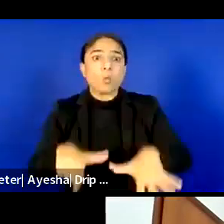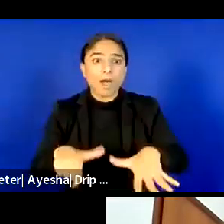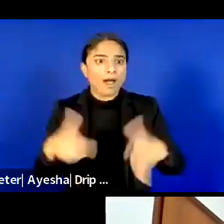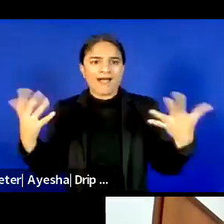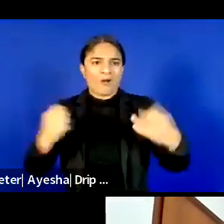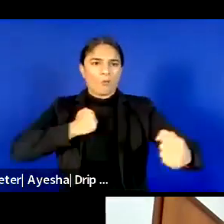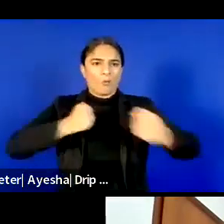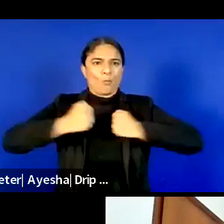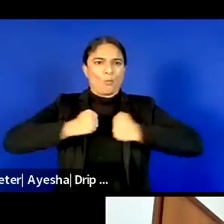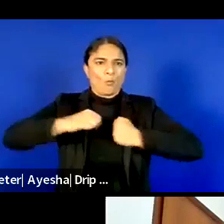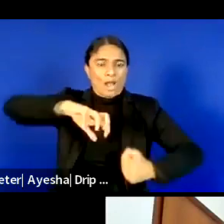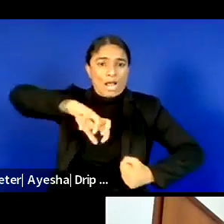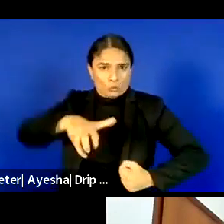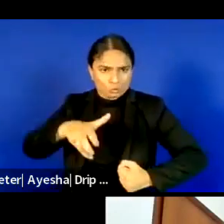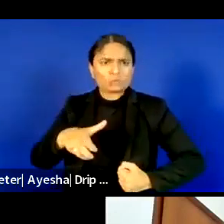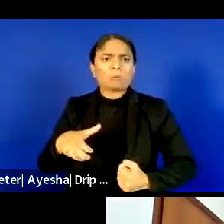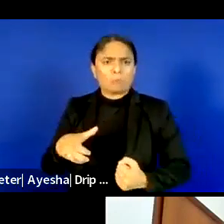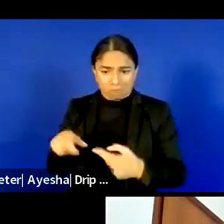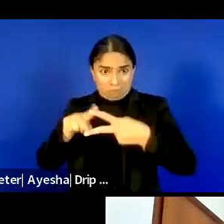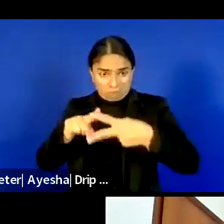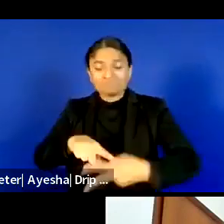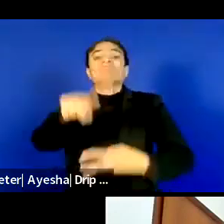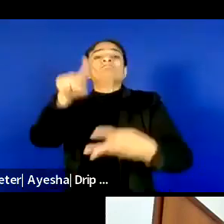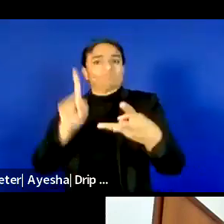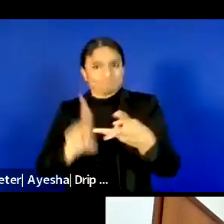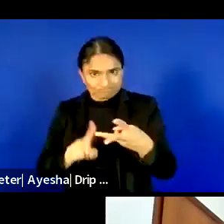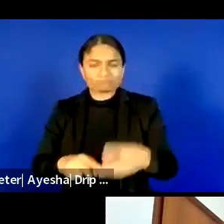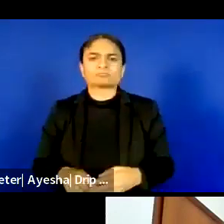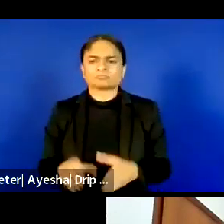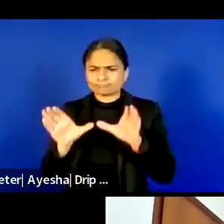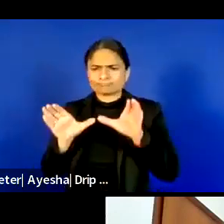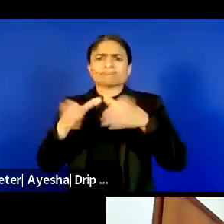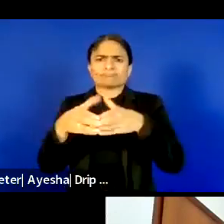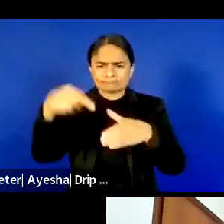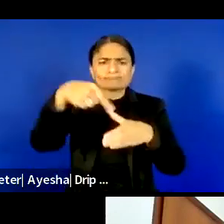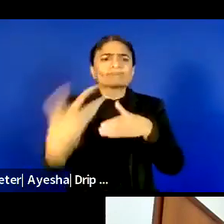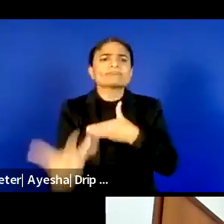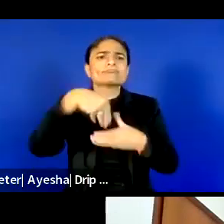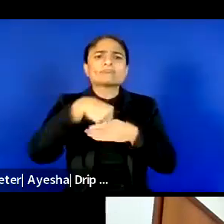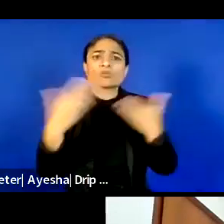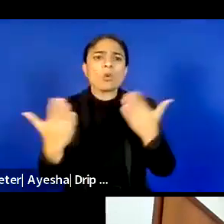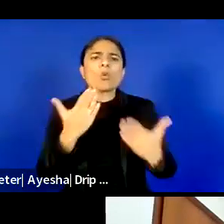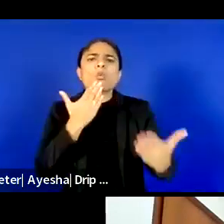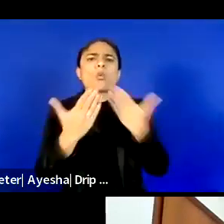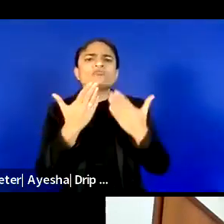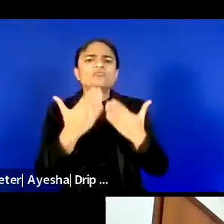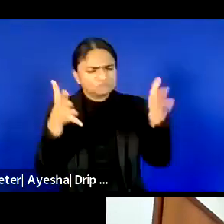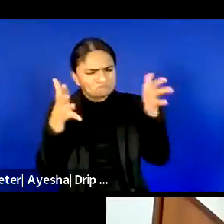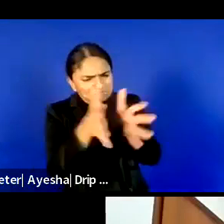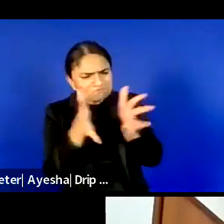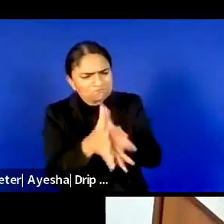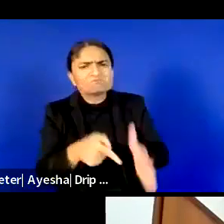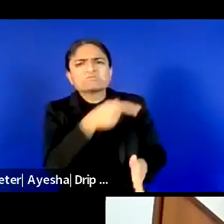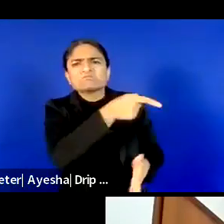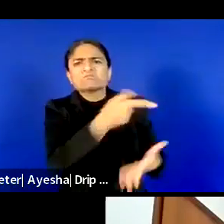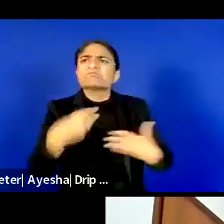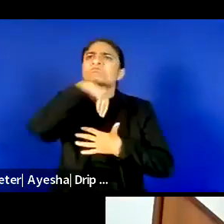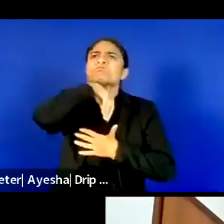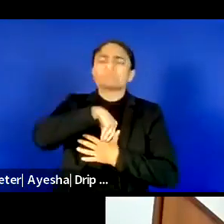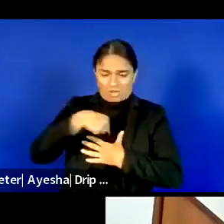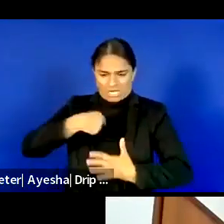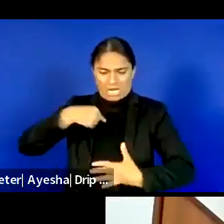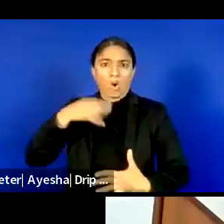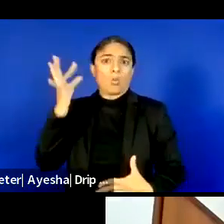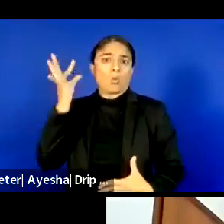what the experience was like for women with disabilities on the ground in that space that really proactively sought to